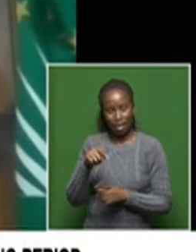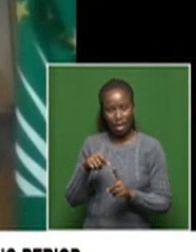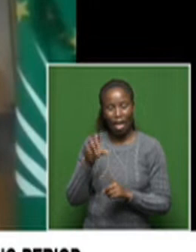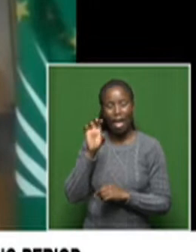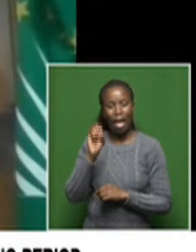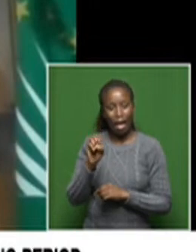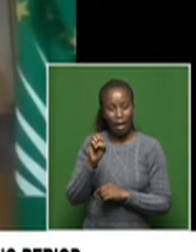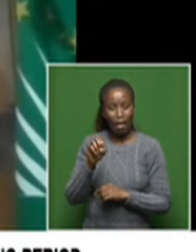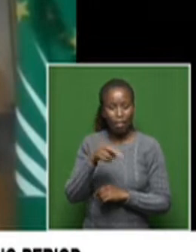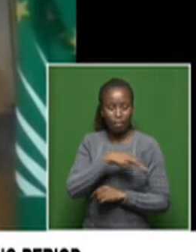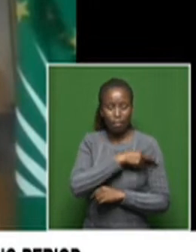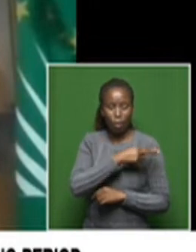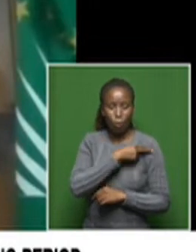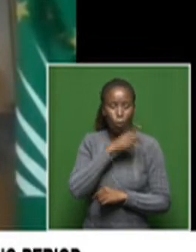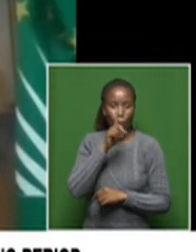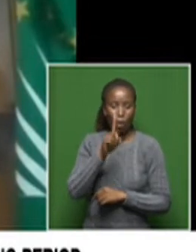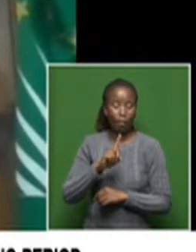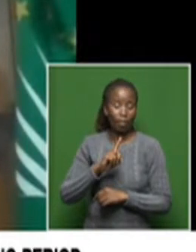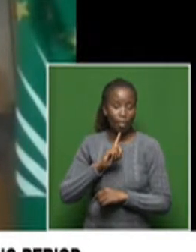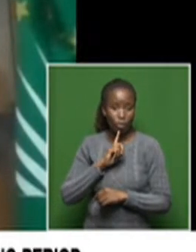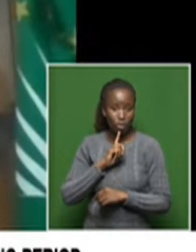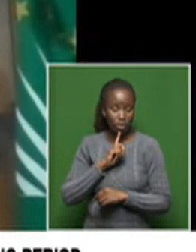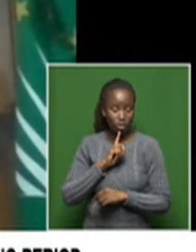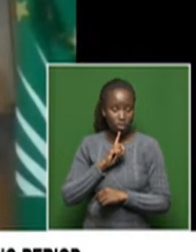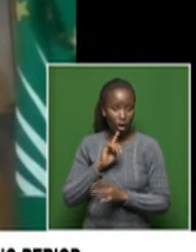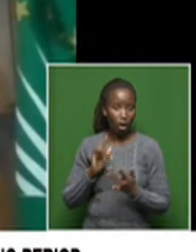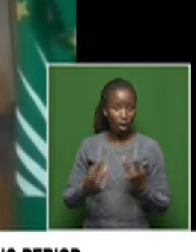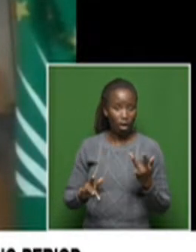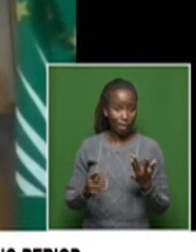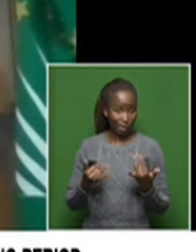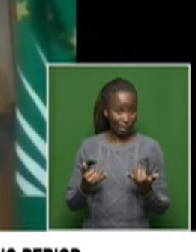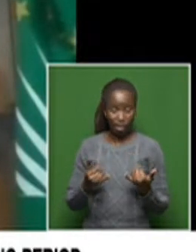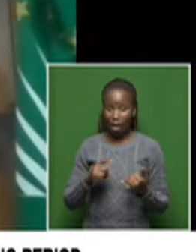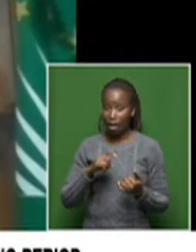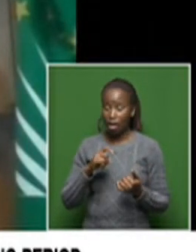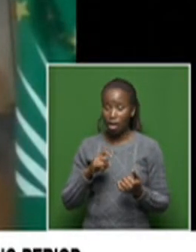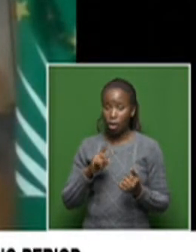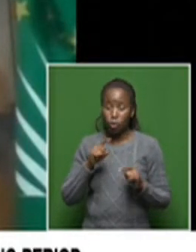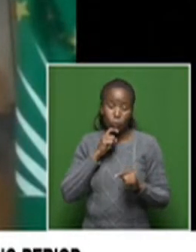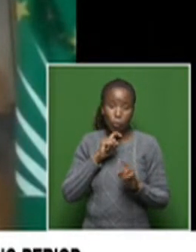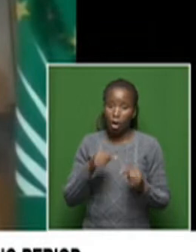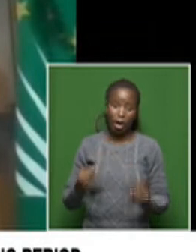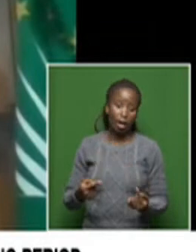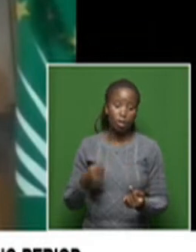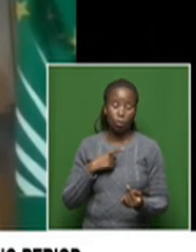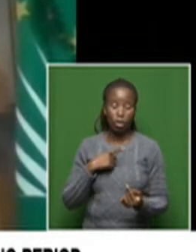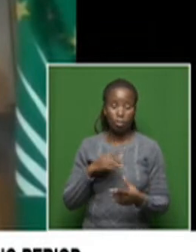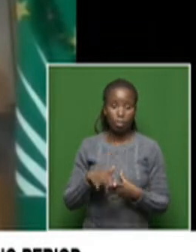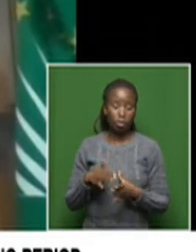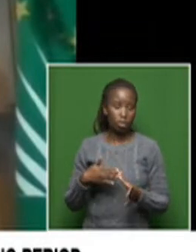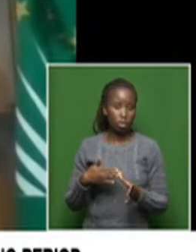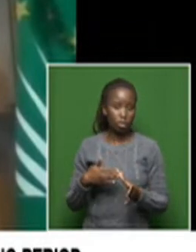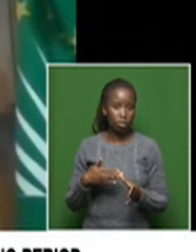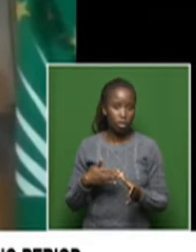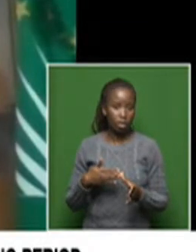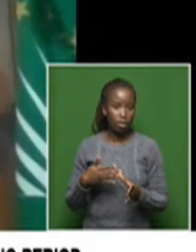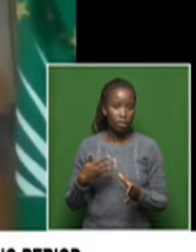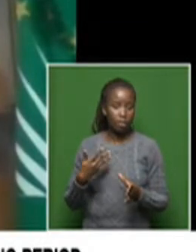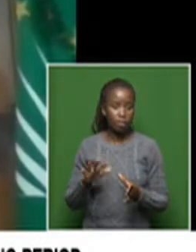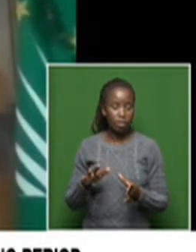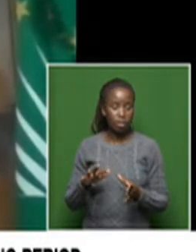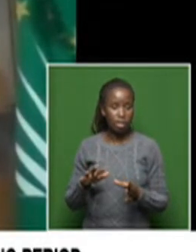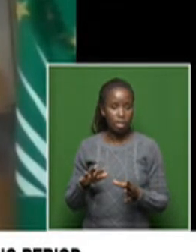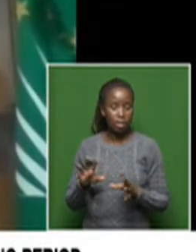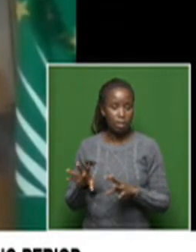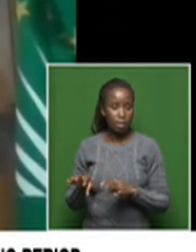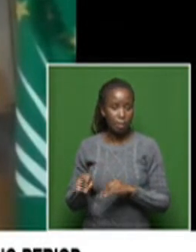1,000 that currently is not available for us to utilize because it was evacuated. There's been discussion between